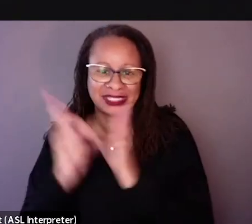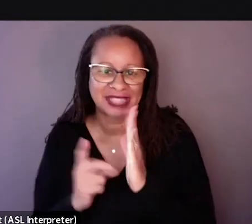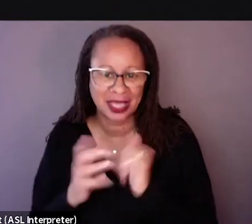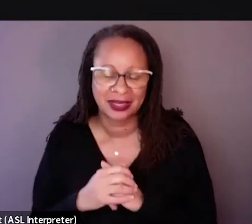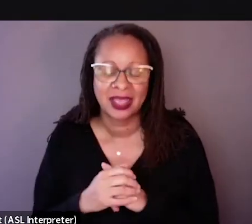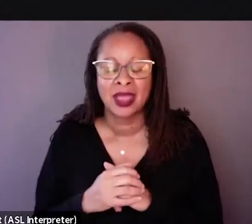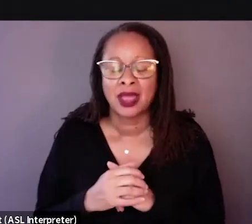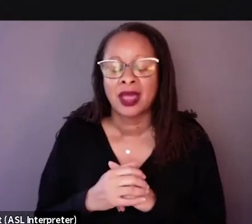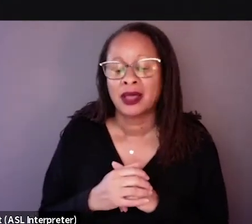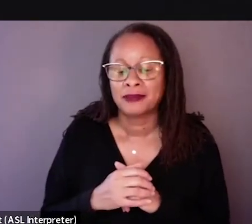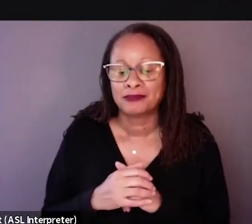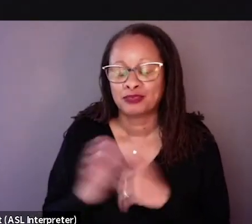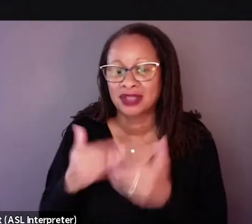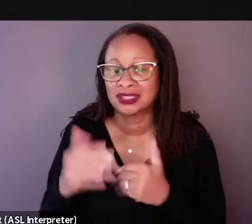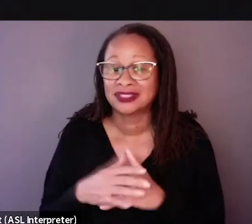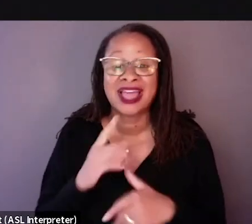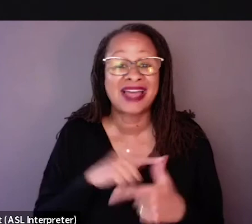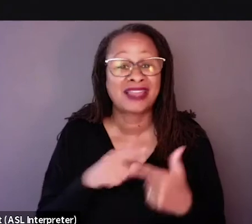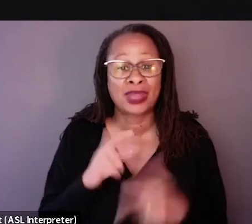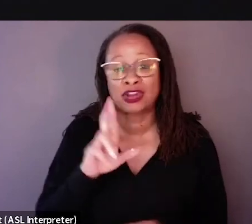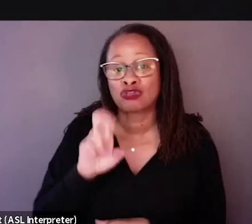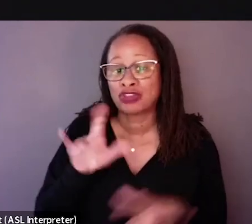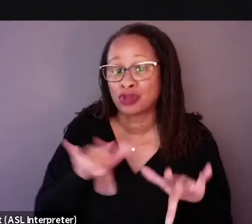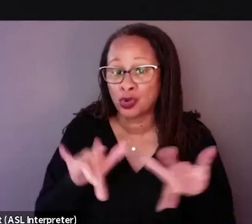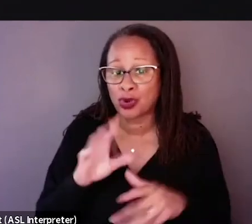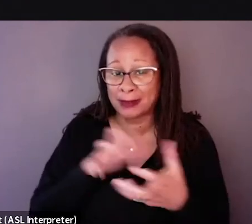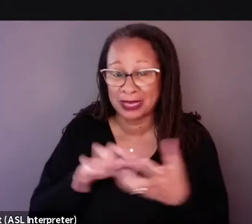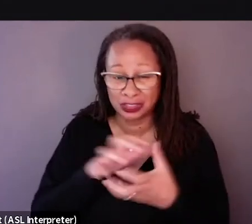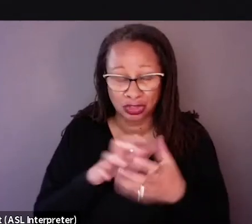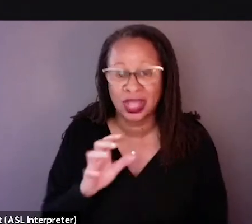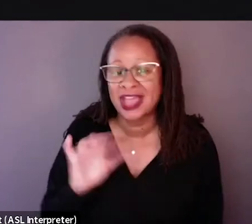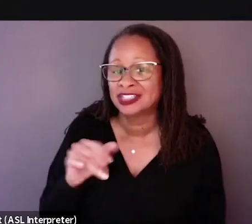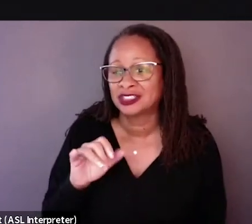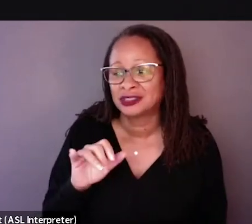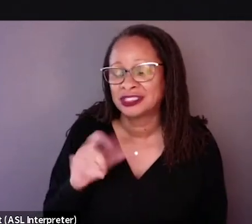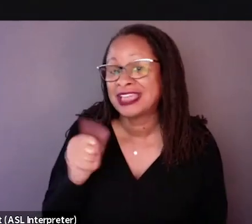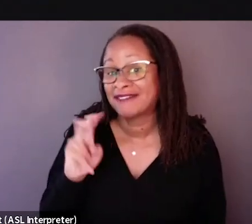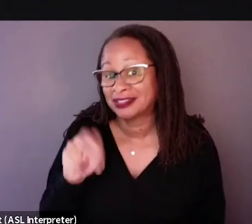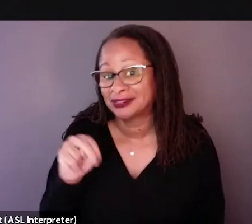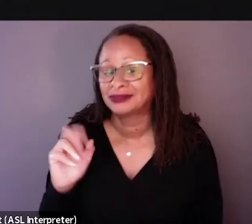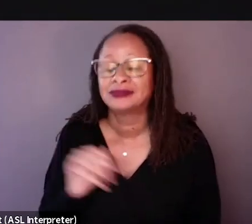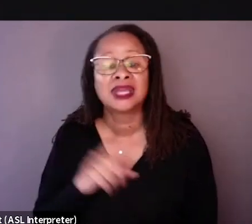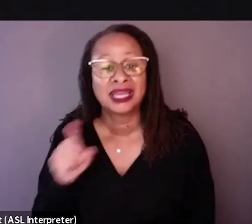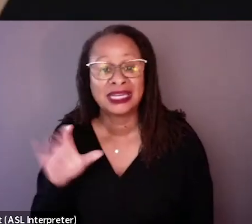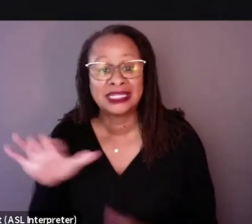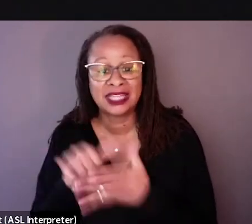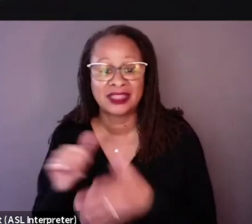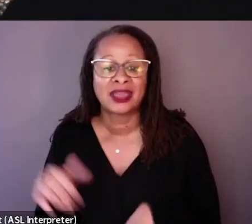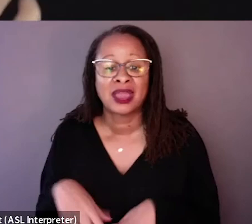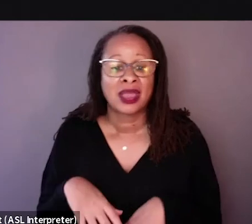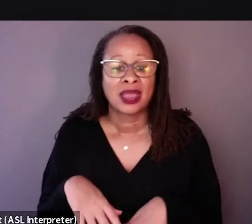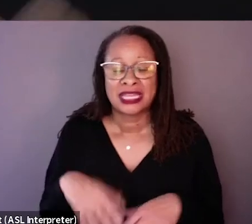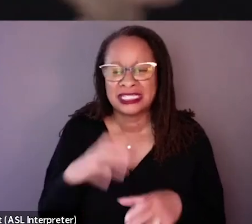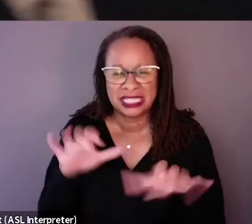named Gavin Fernandez, who was just absolutely brilliant. And he especially played with kind of not just the volume and the bombasticity